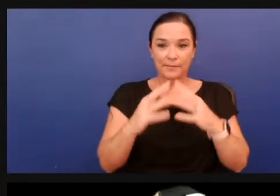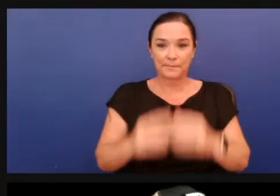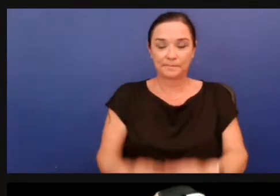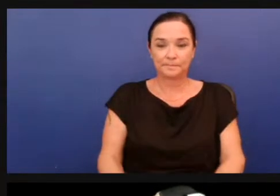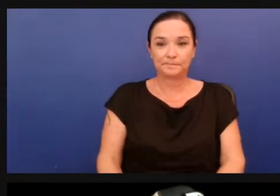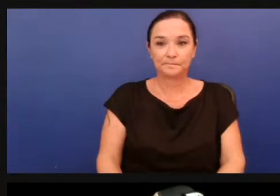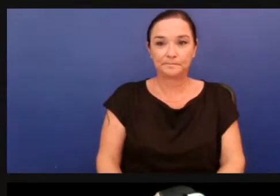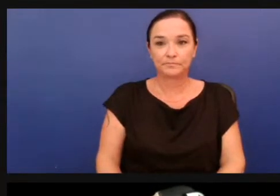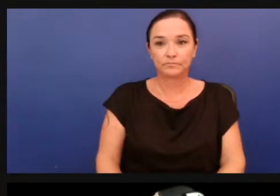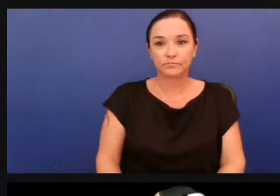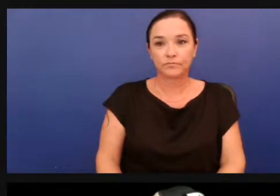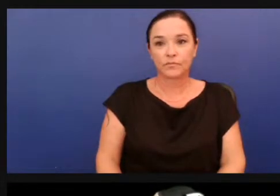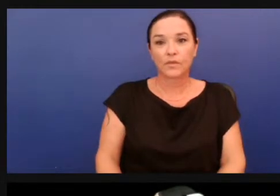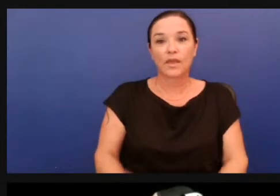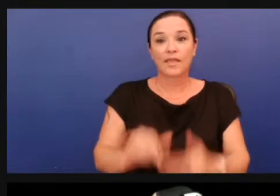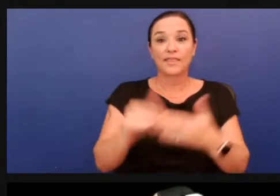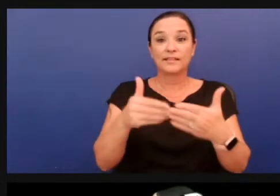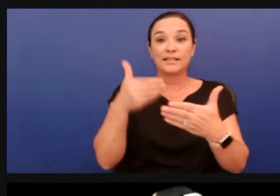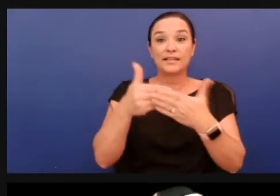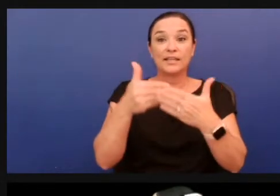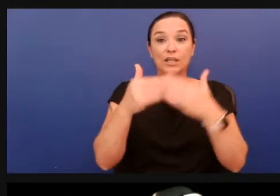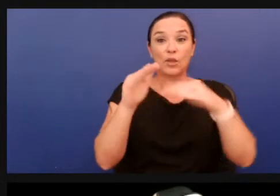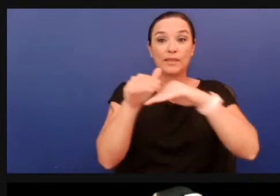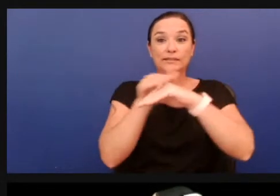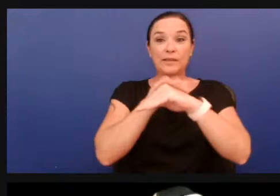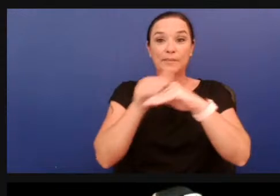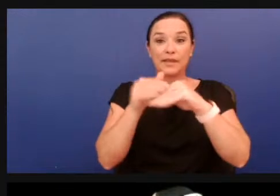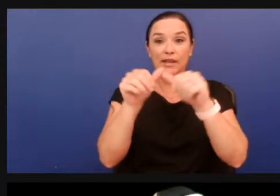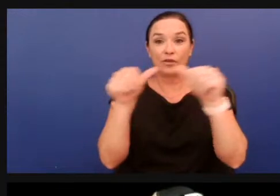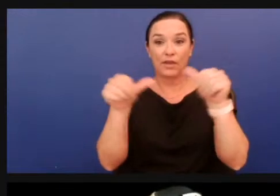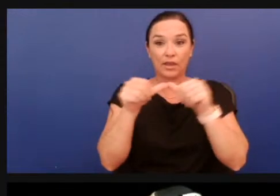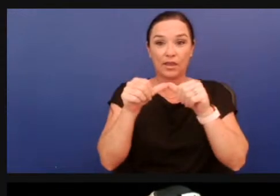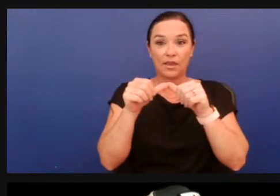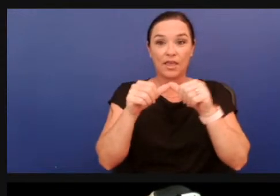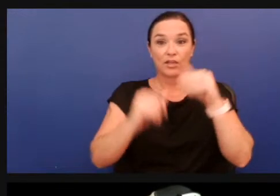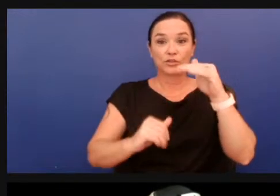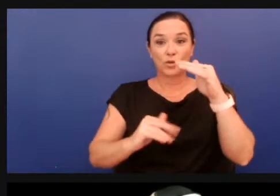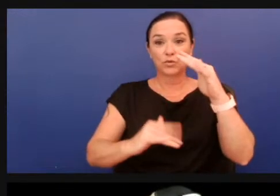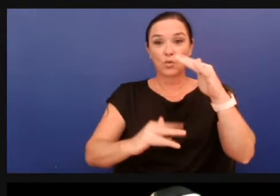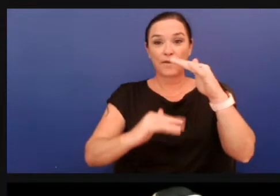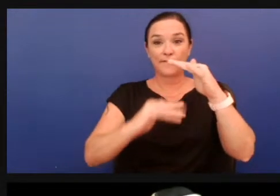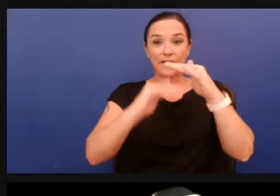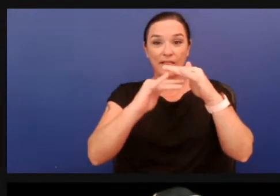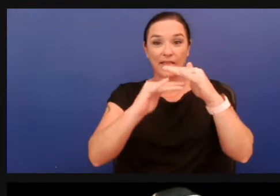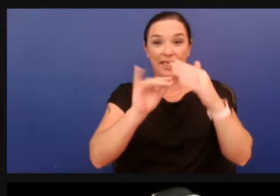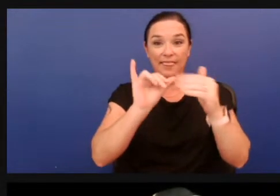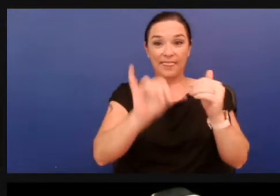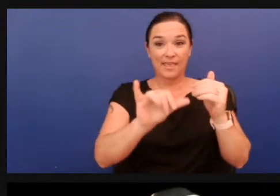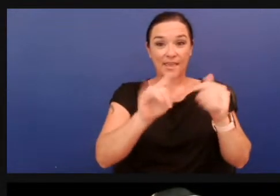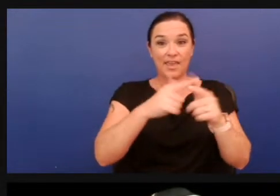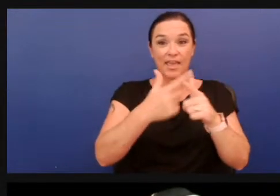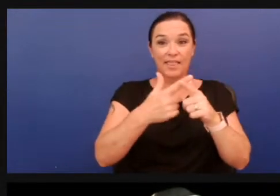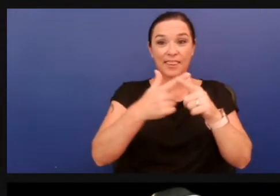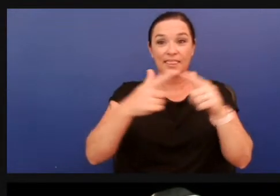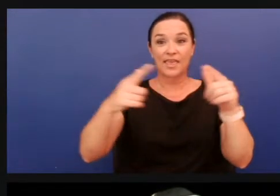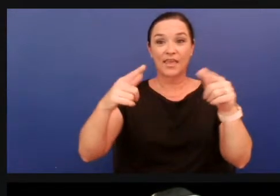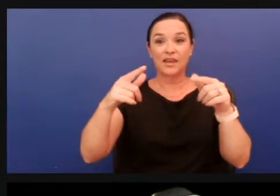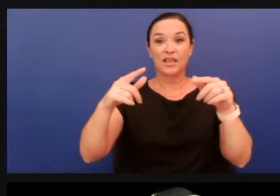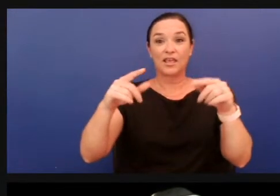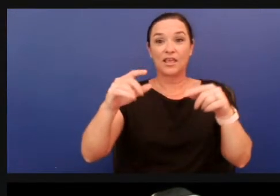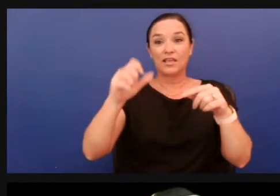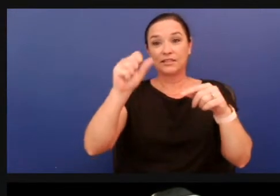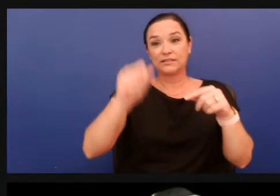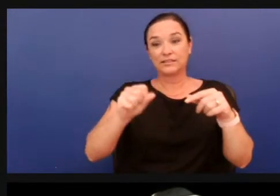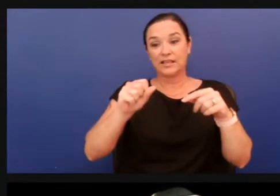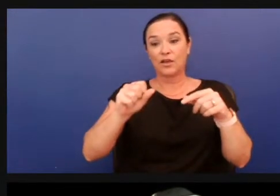So that's the near summit area, right? So what I'm basically saying is refilling in here, and it has been emptying south of these two